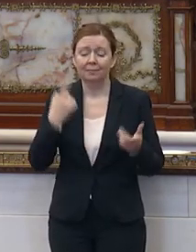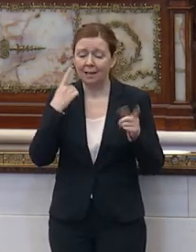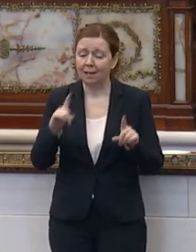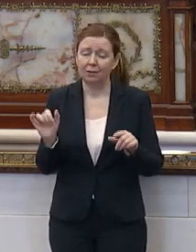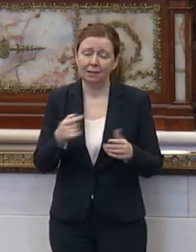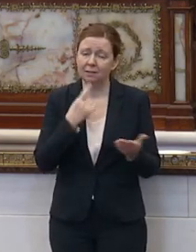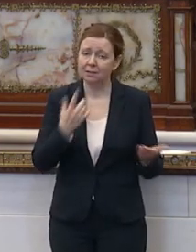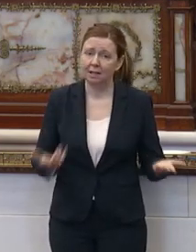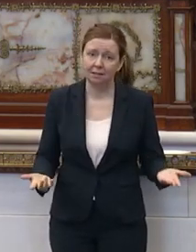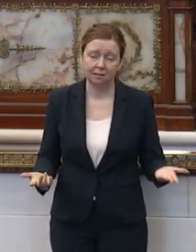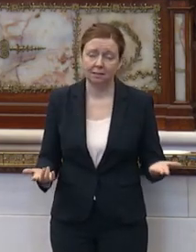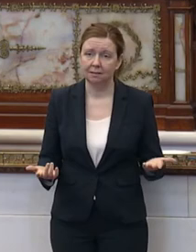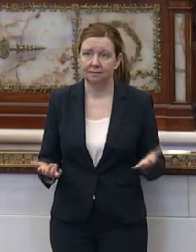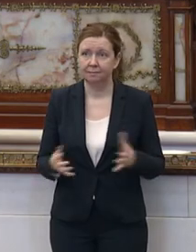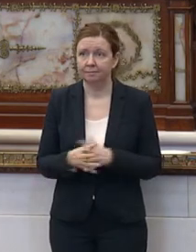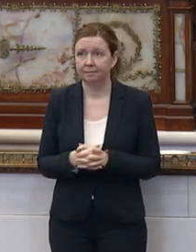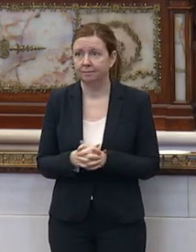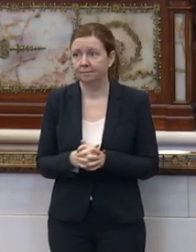like she said,